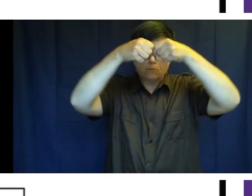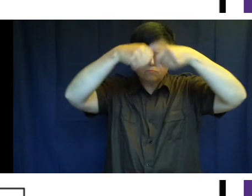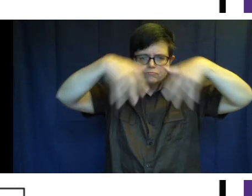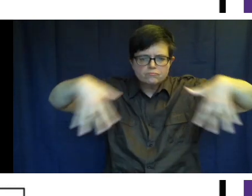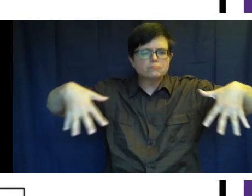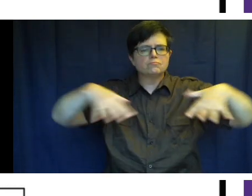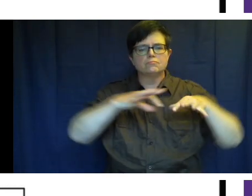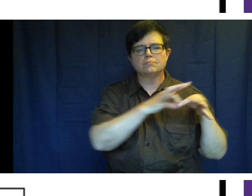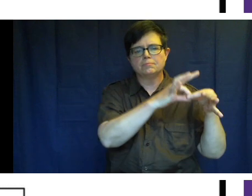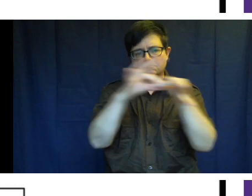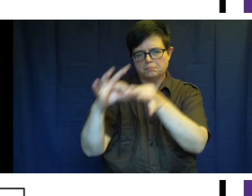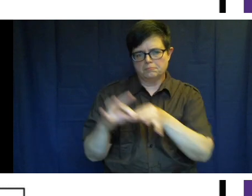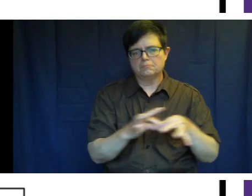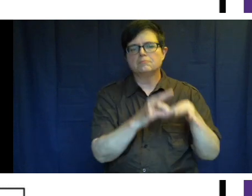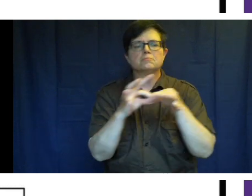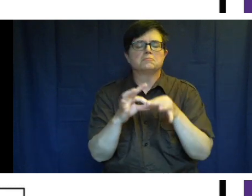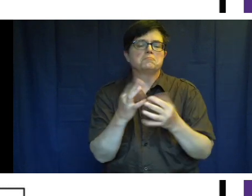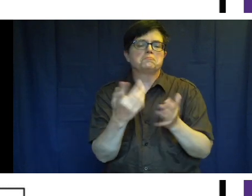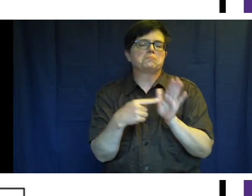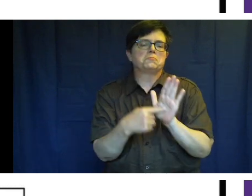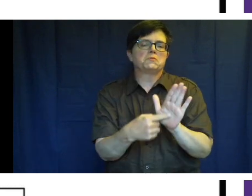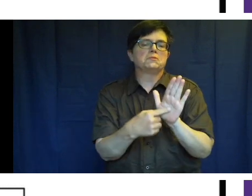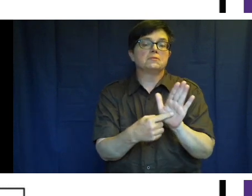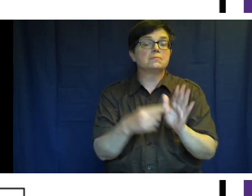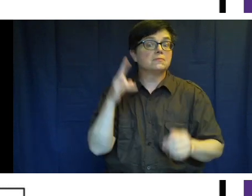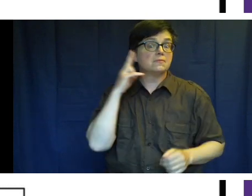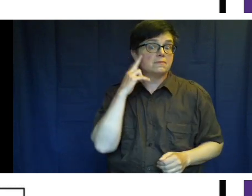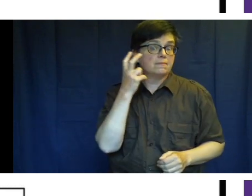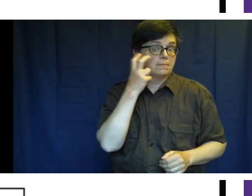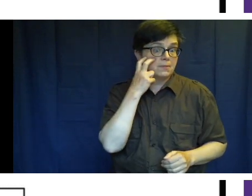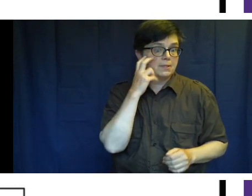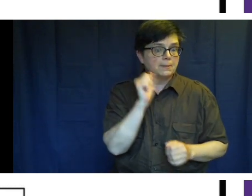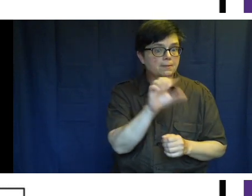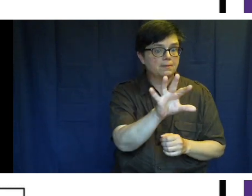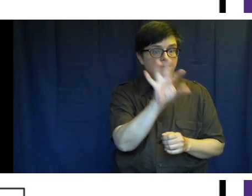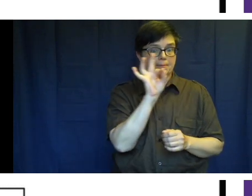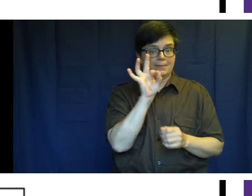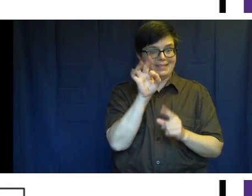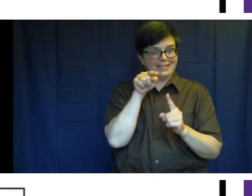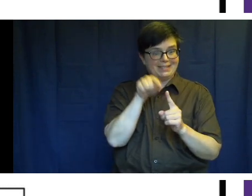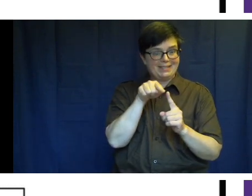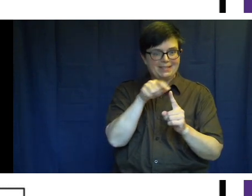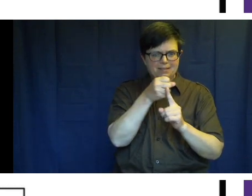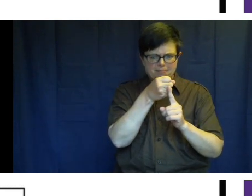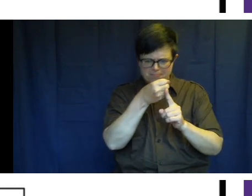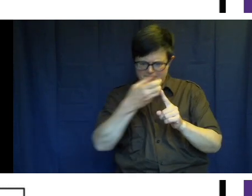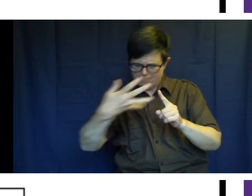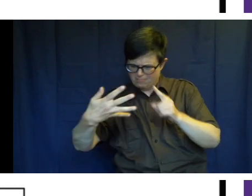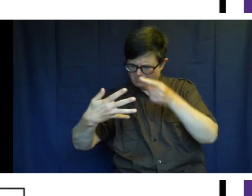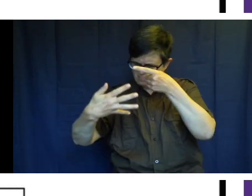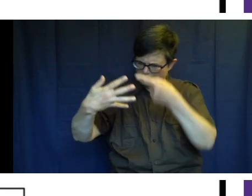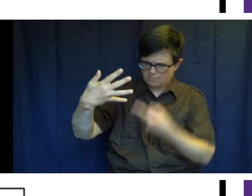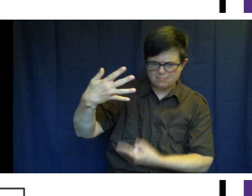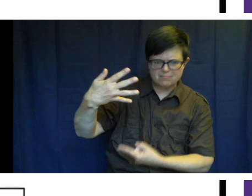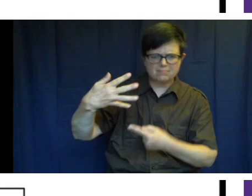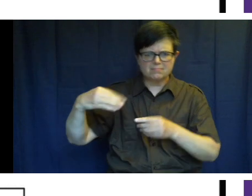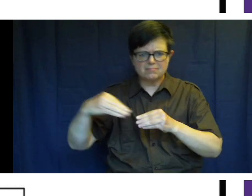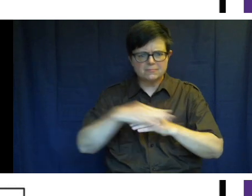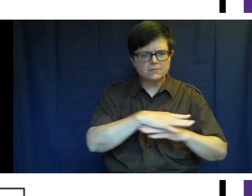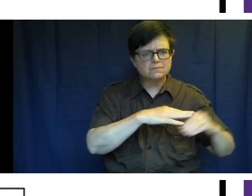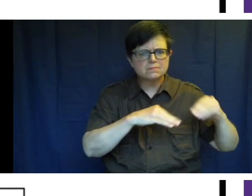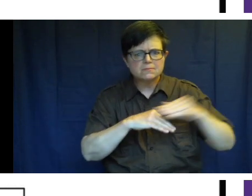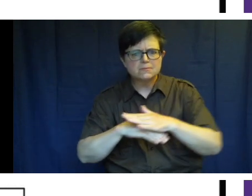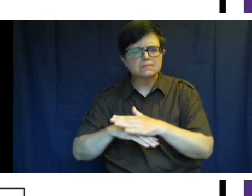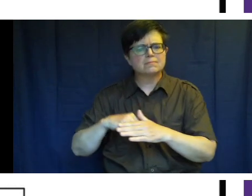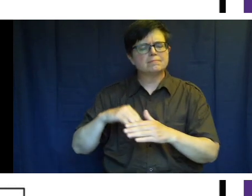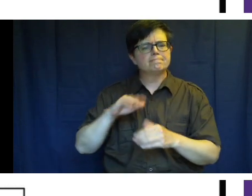example of how we can examine a condition such as deafblindness by putting together